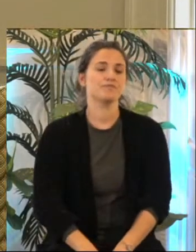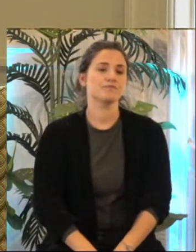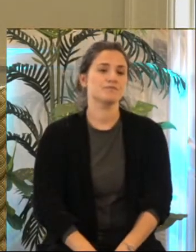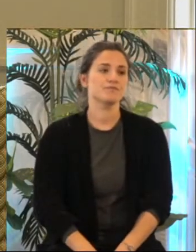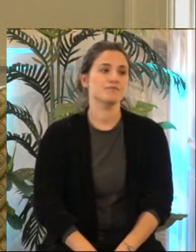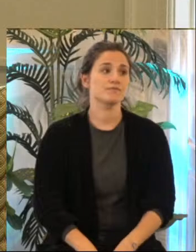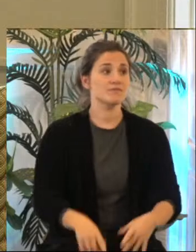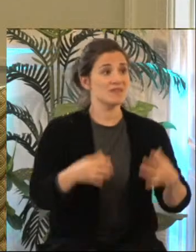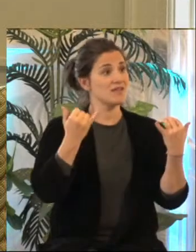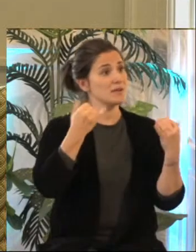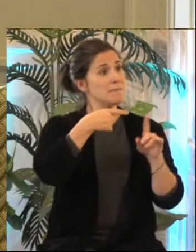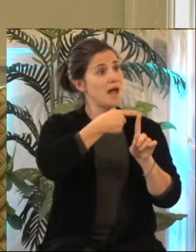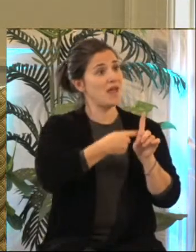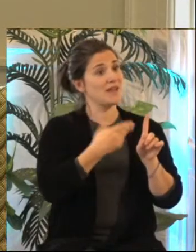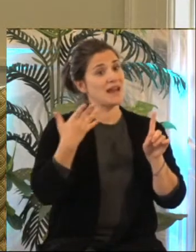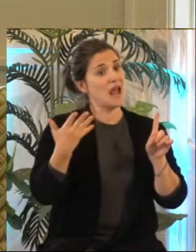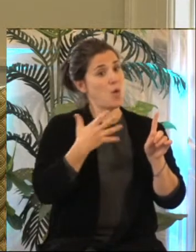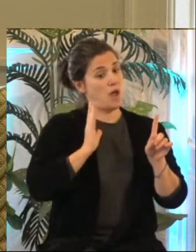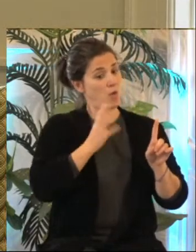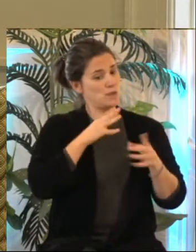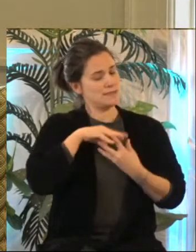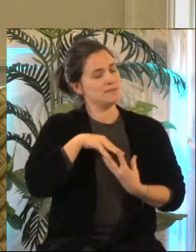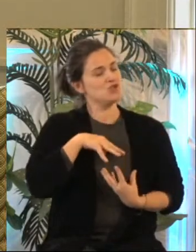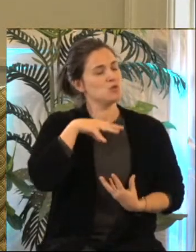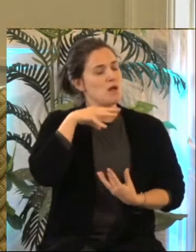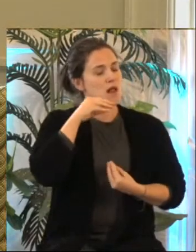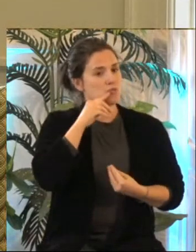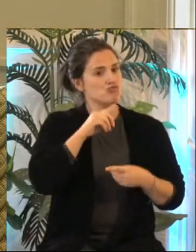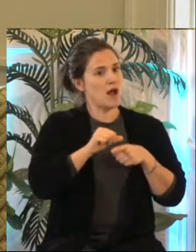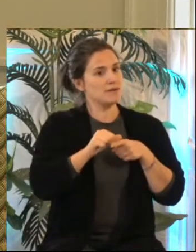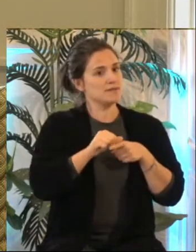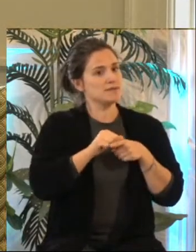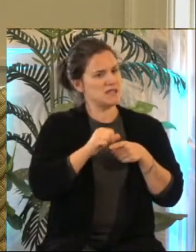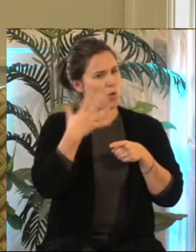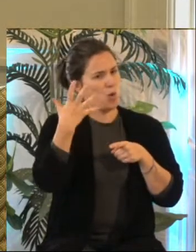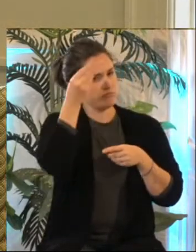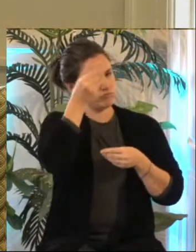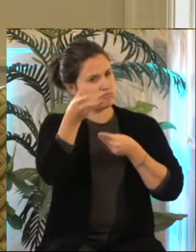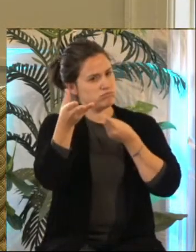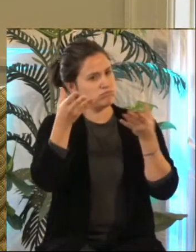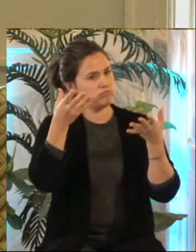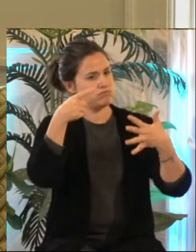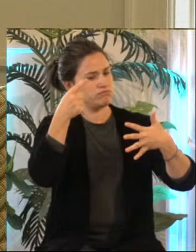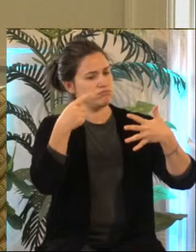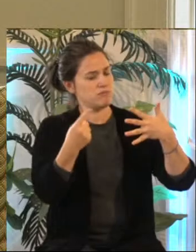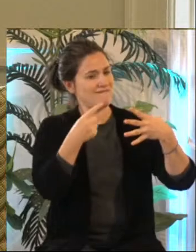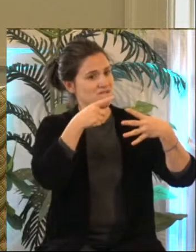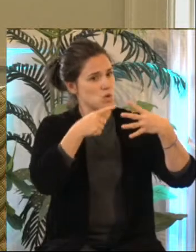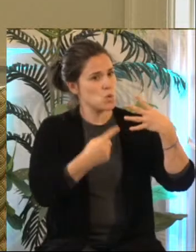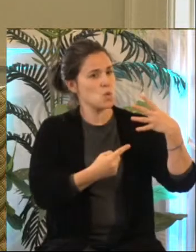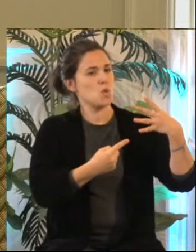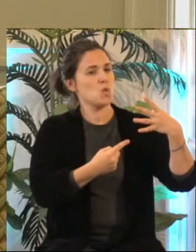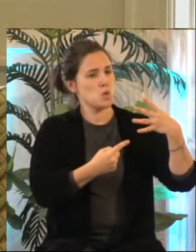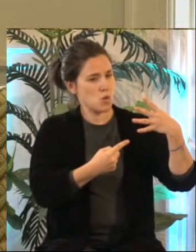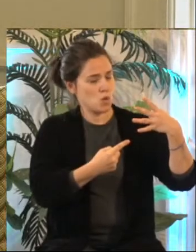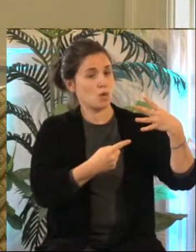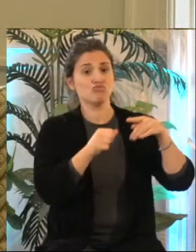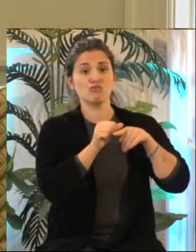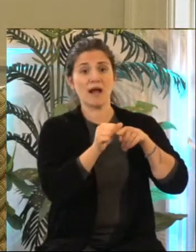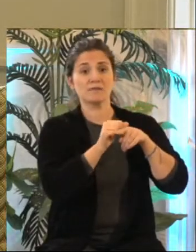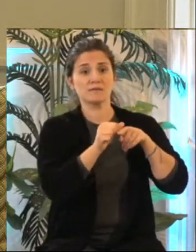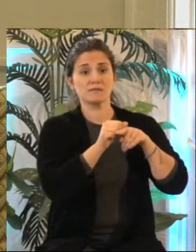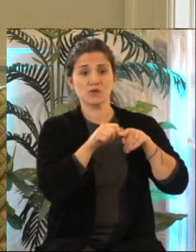theme here at All Souls, spiritual practices. So today, I'm going to share with you 4 main spiritual